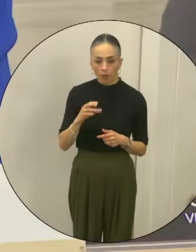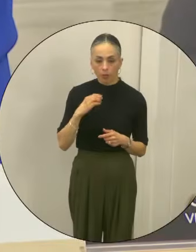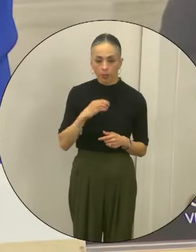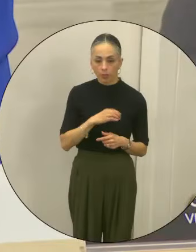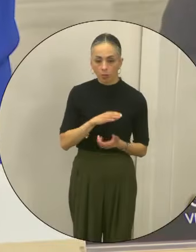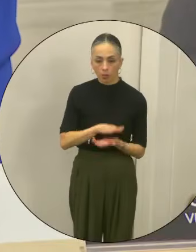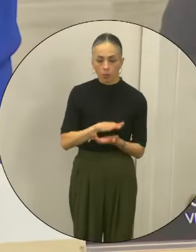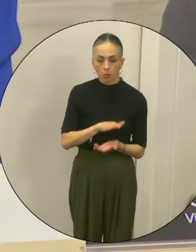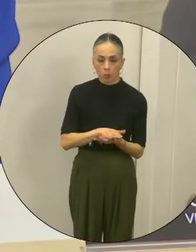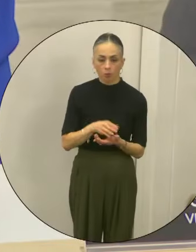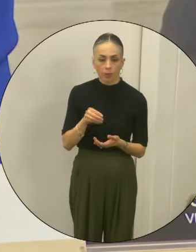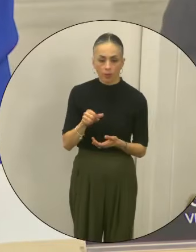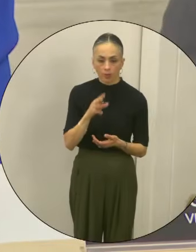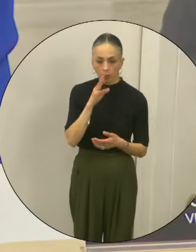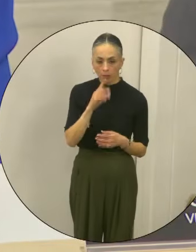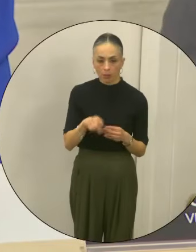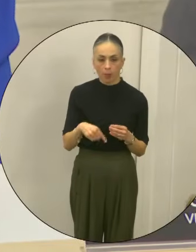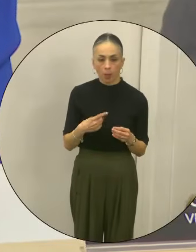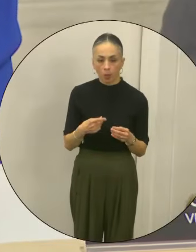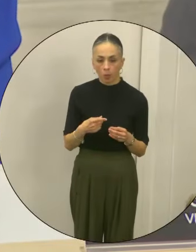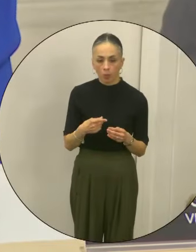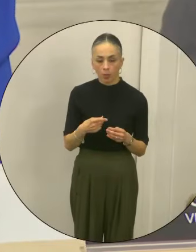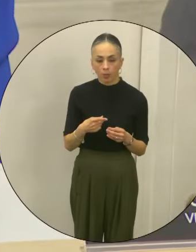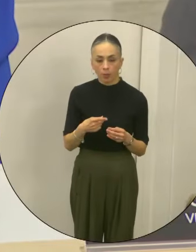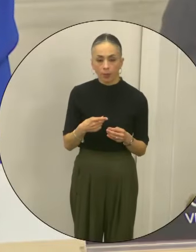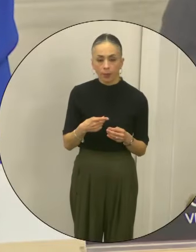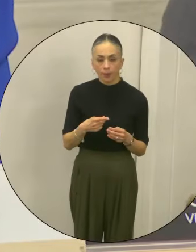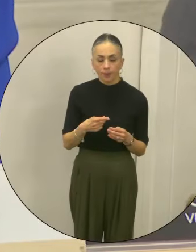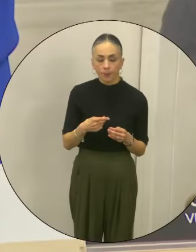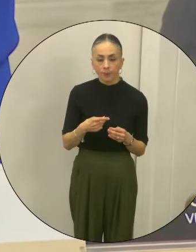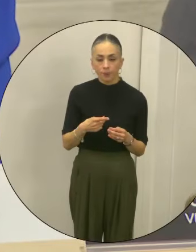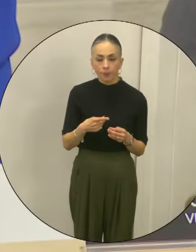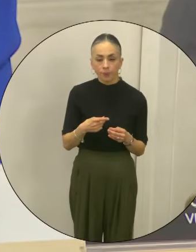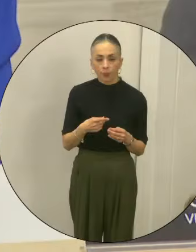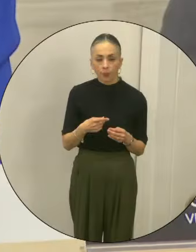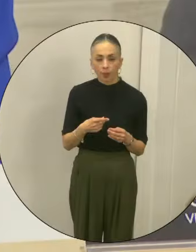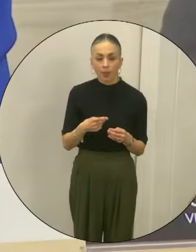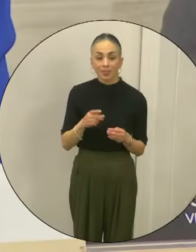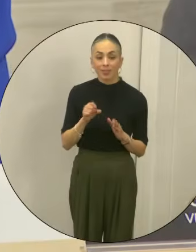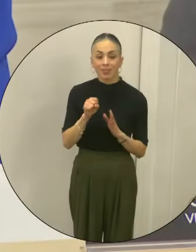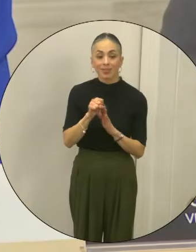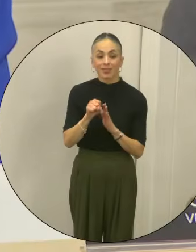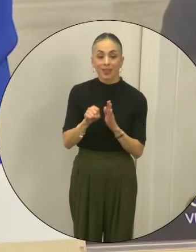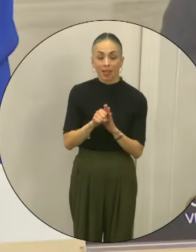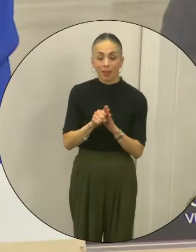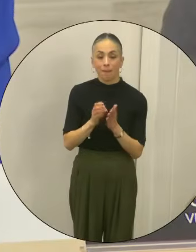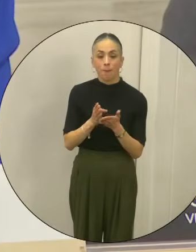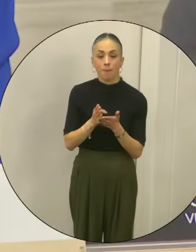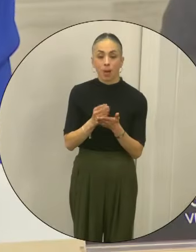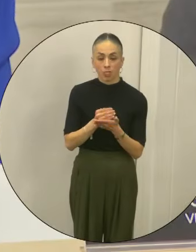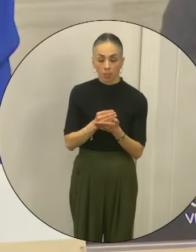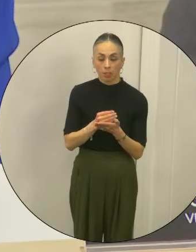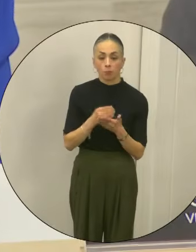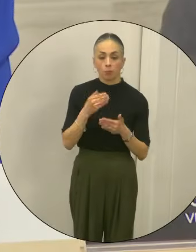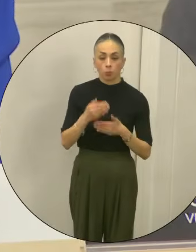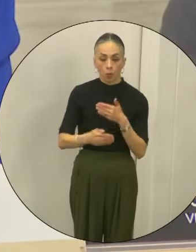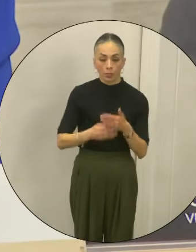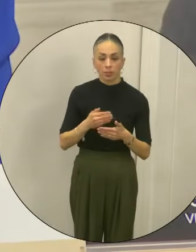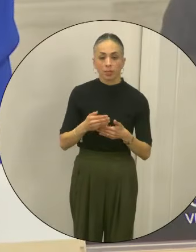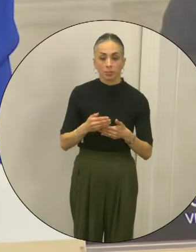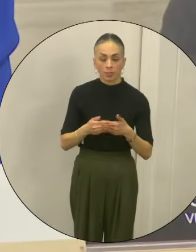School Funding talked about the state budget process, they were trying to